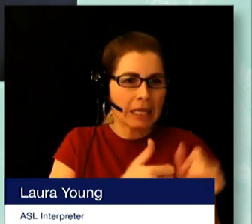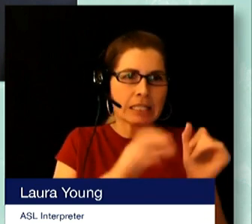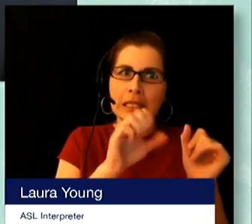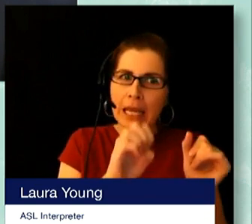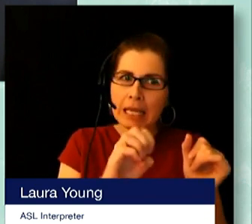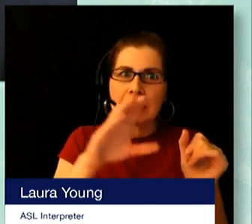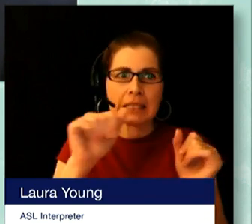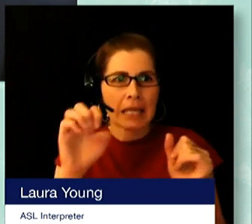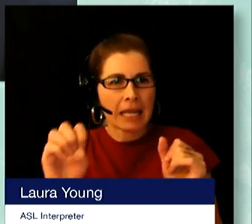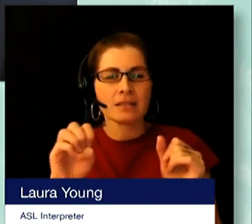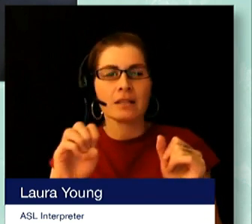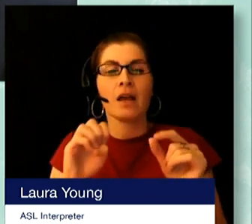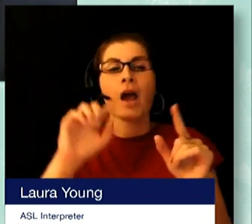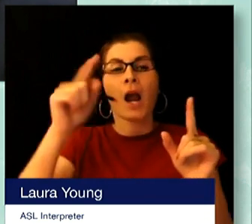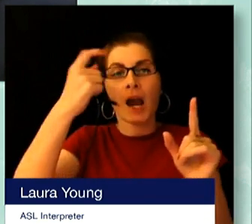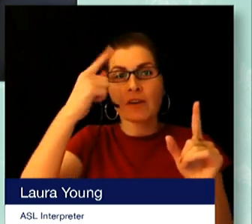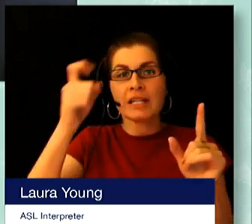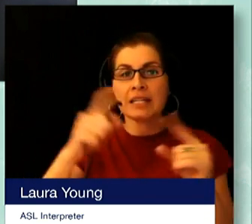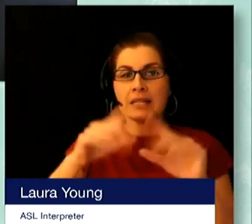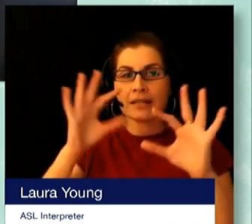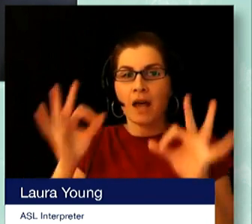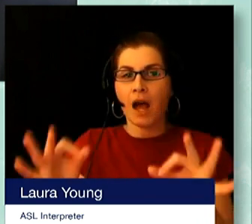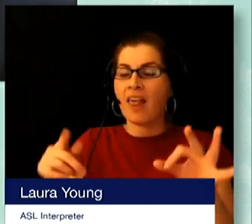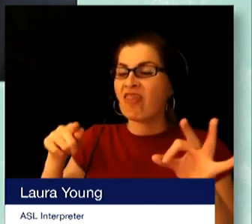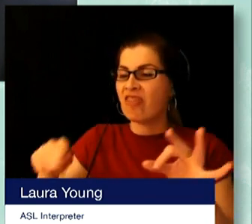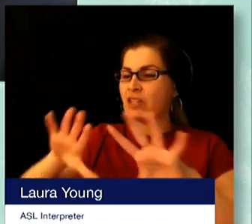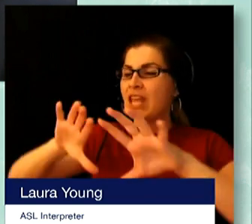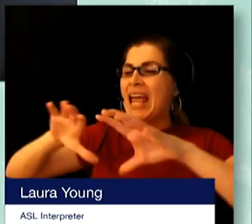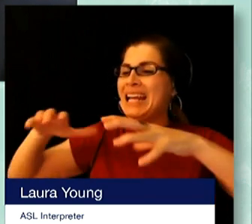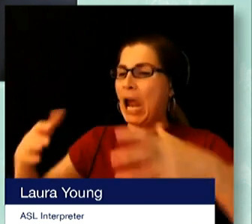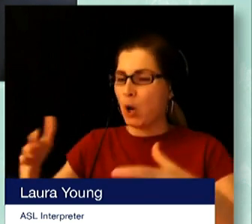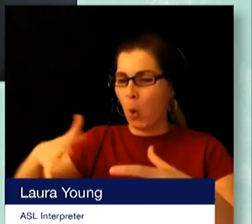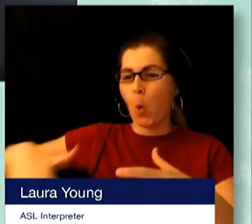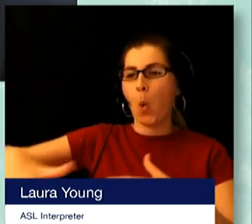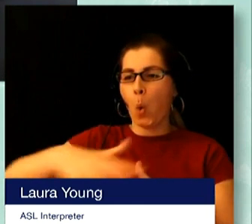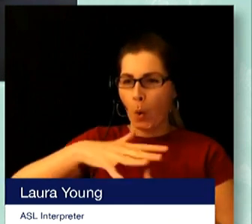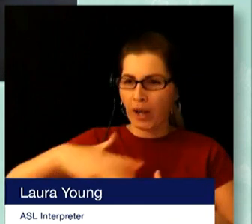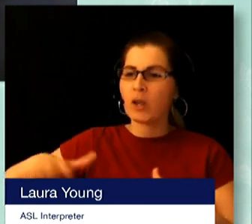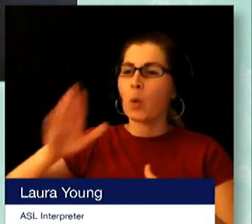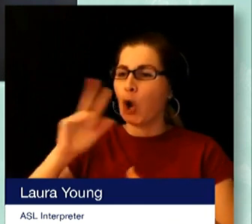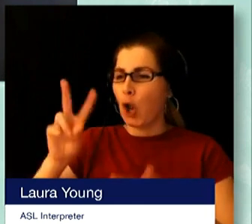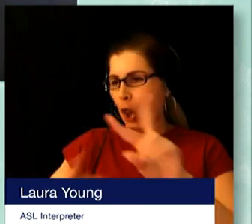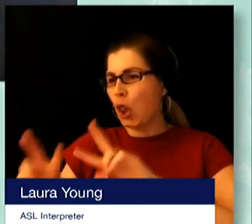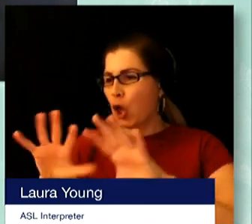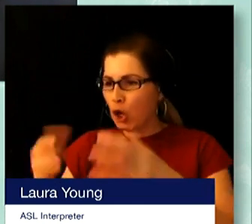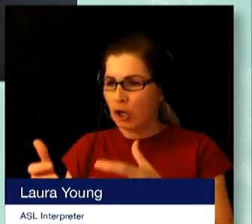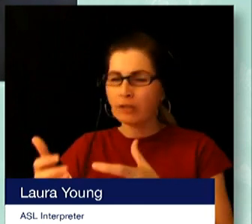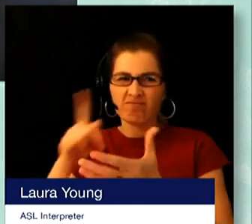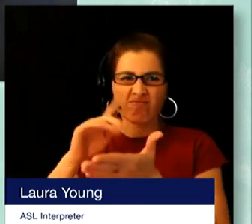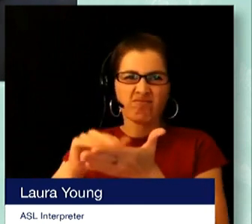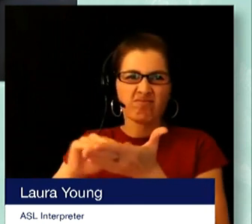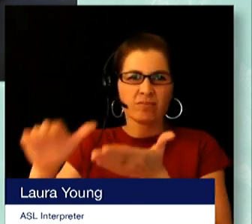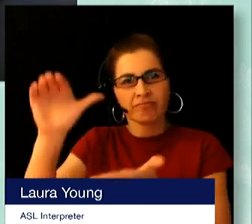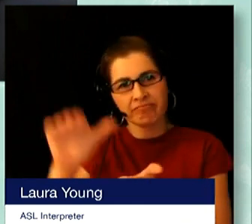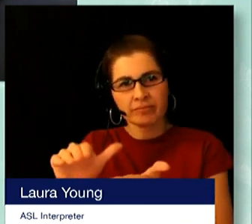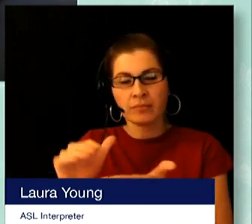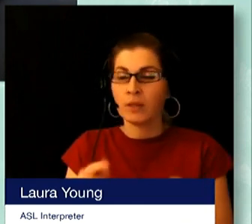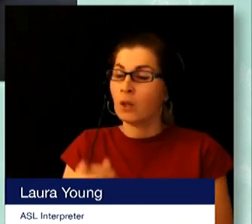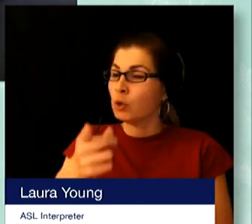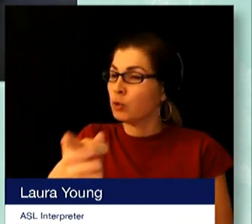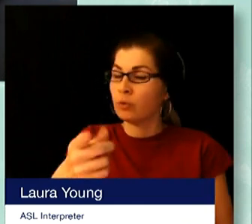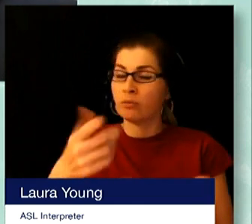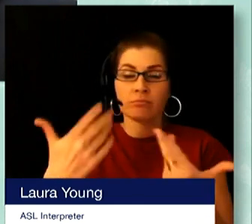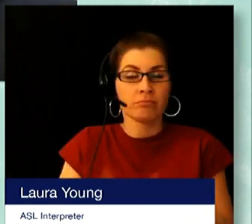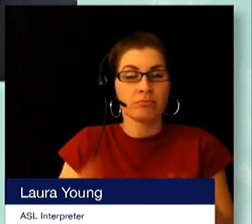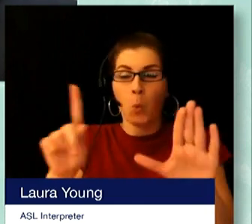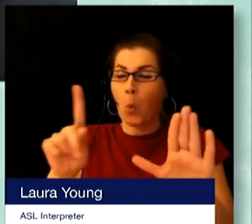Governors need to say, we're going to do this categorically. We're going to do this systematically. And you are someone who, even as one of the most progressive and fearless prosecutors in the